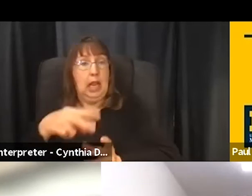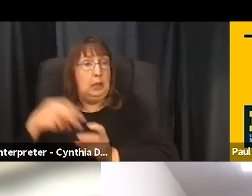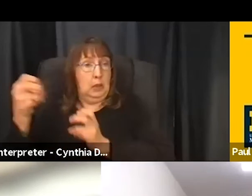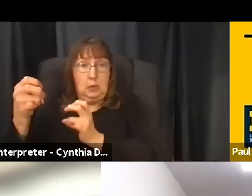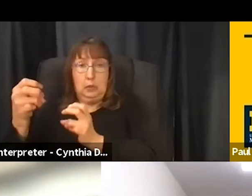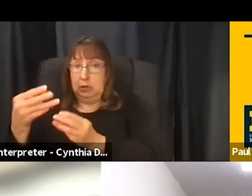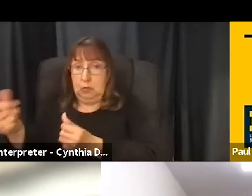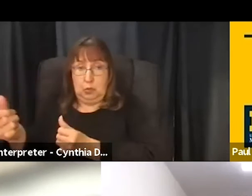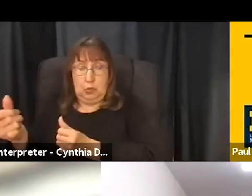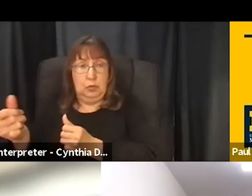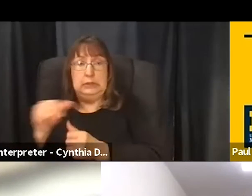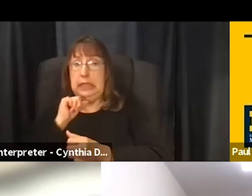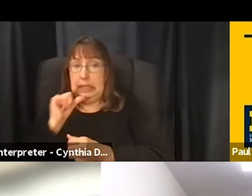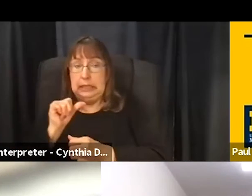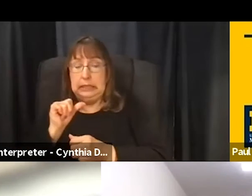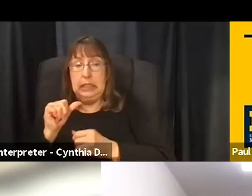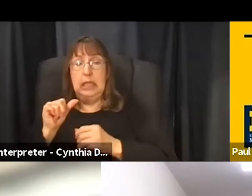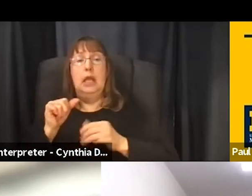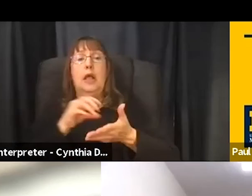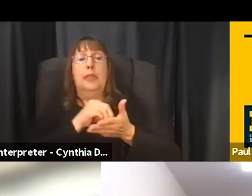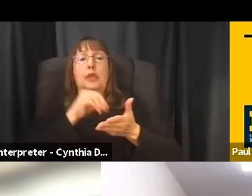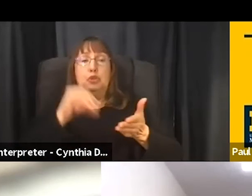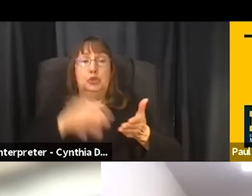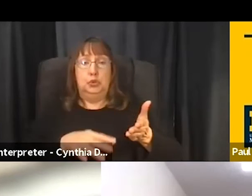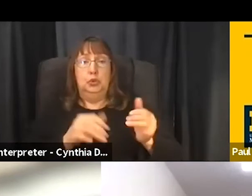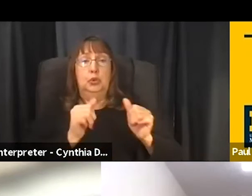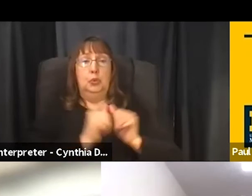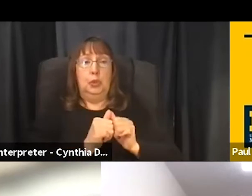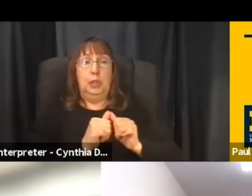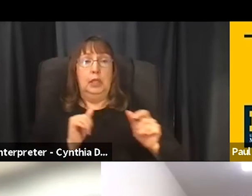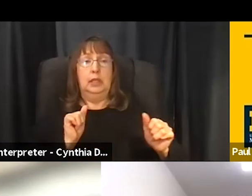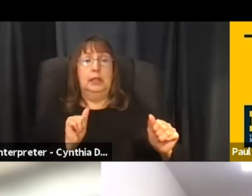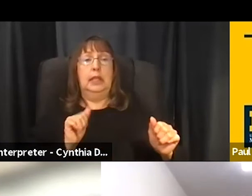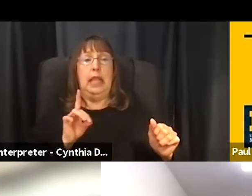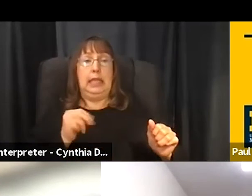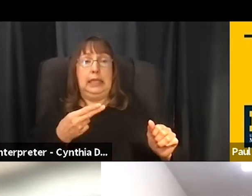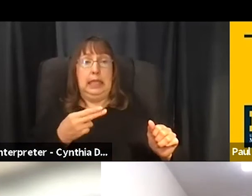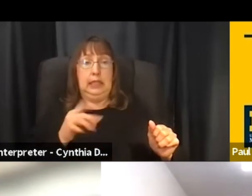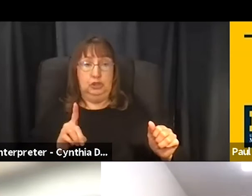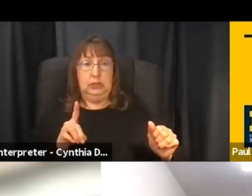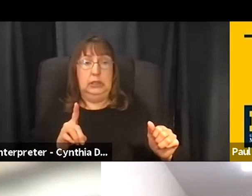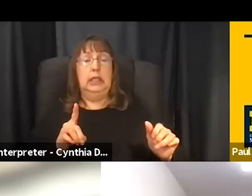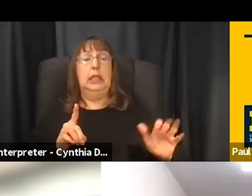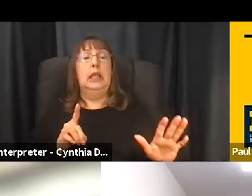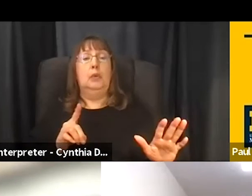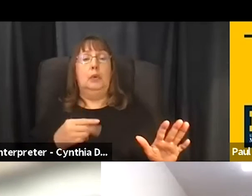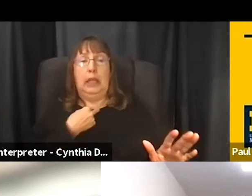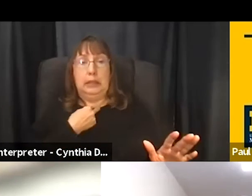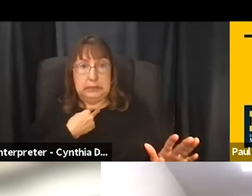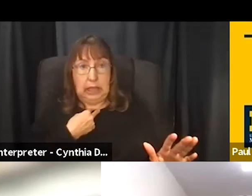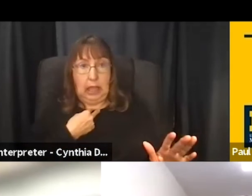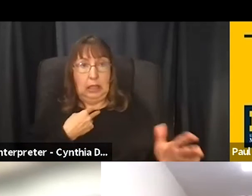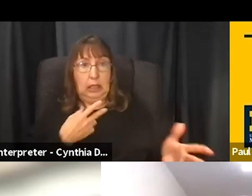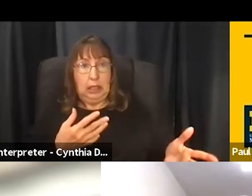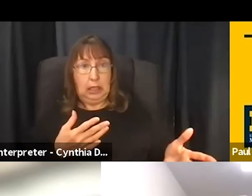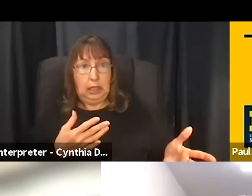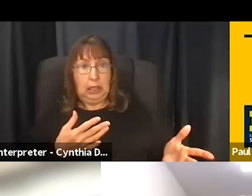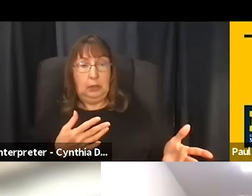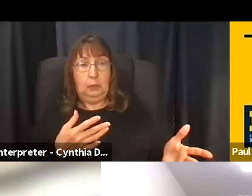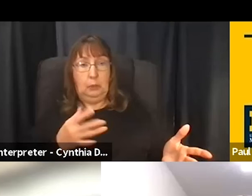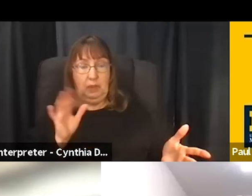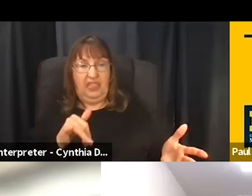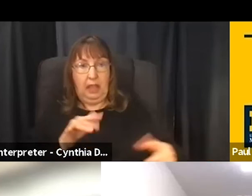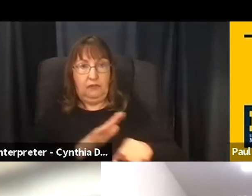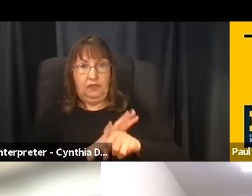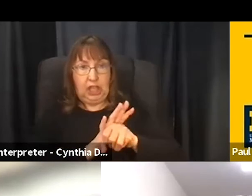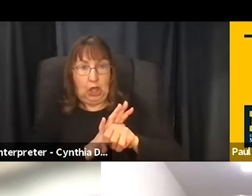student who had ADHD was also stalled on that video. So in addition to the